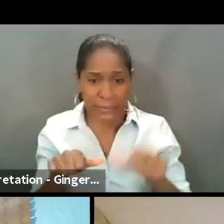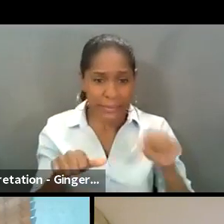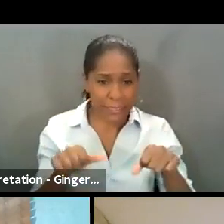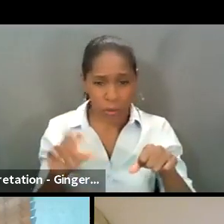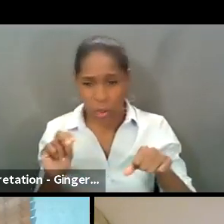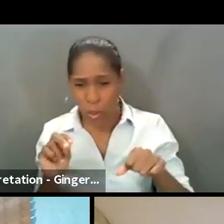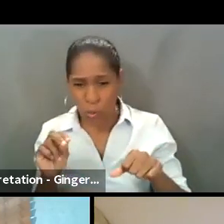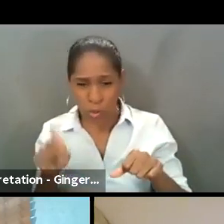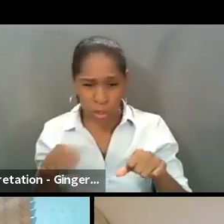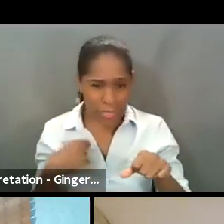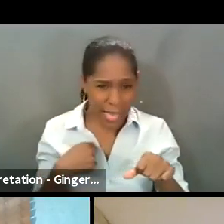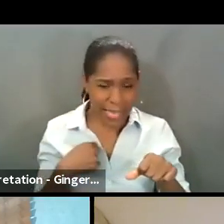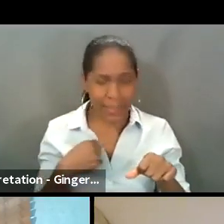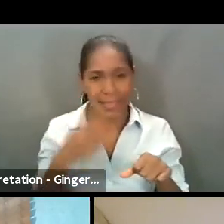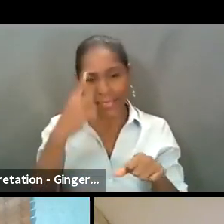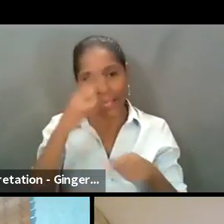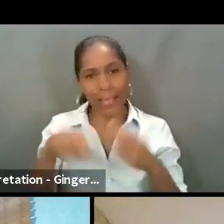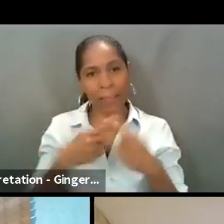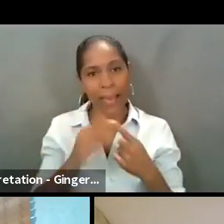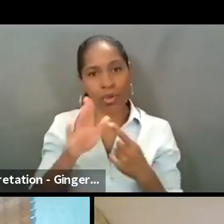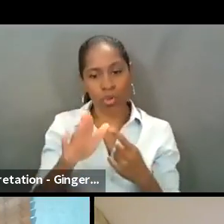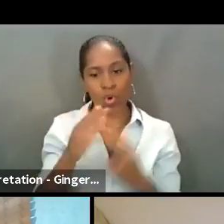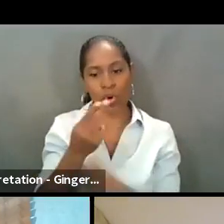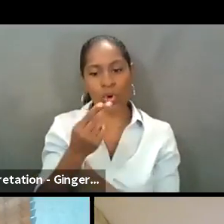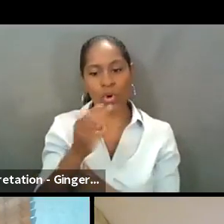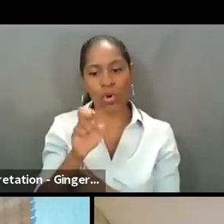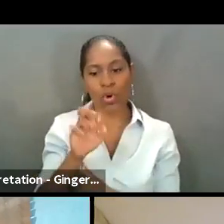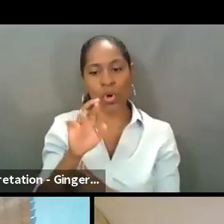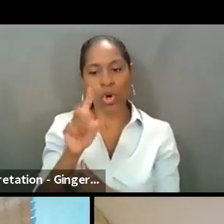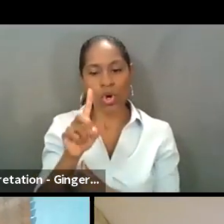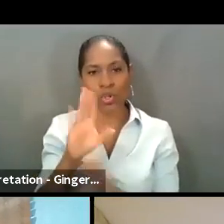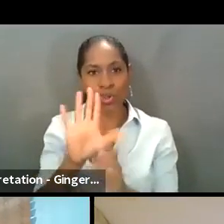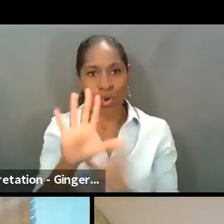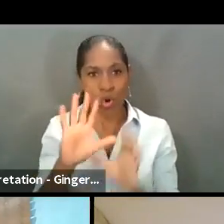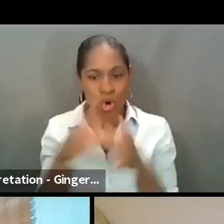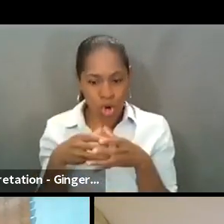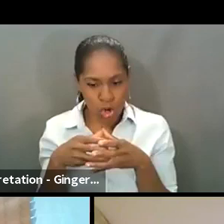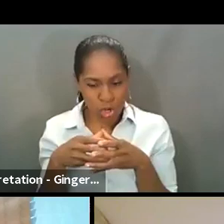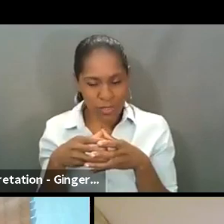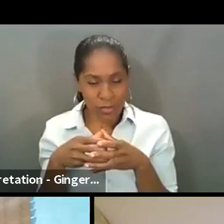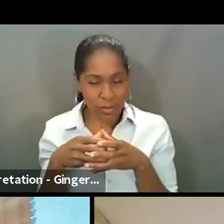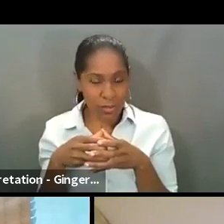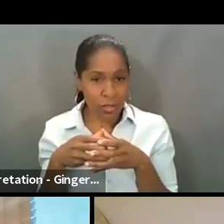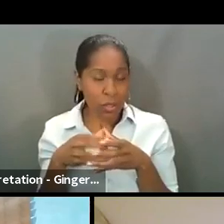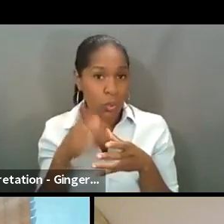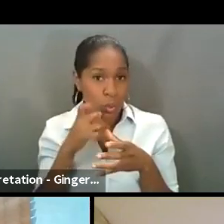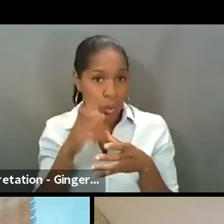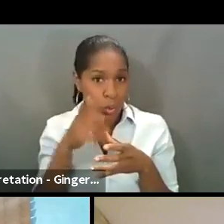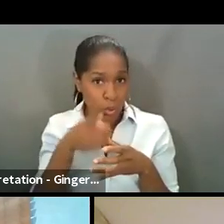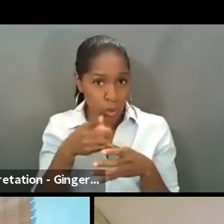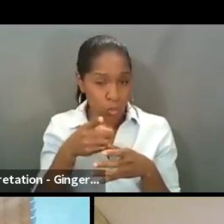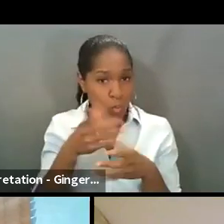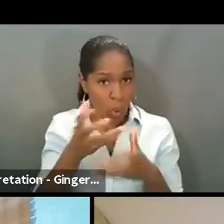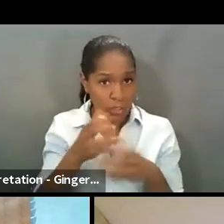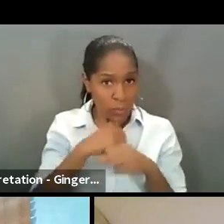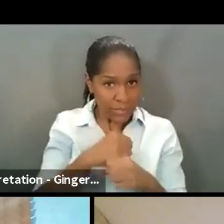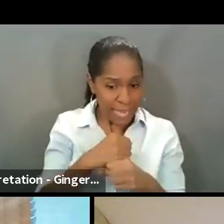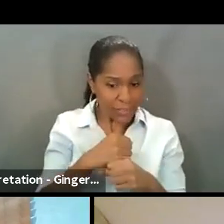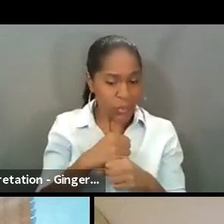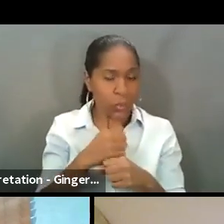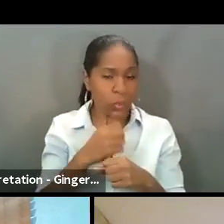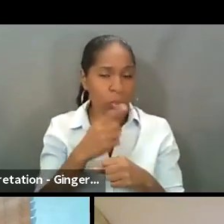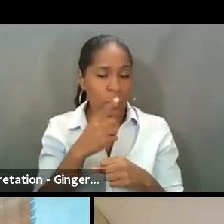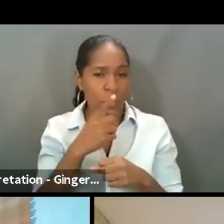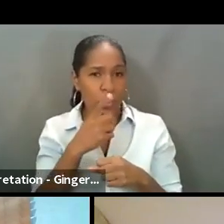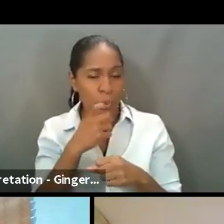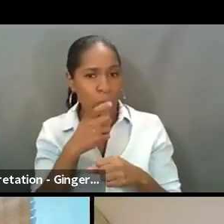were talking about herd immunity. It's like, who are you protecting and who is protecting you? And in getting